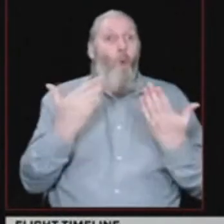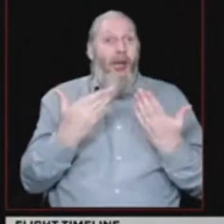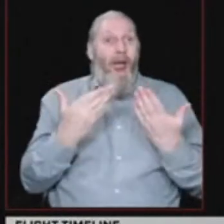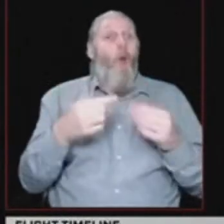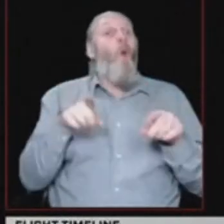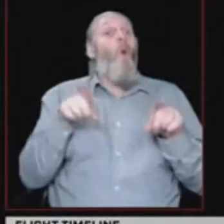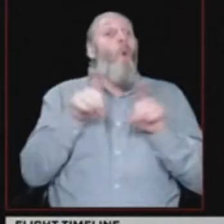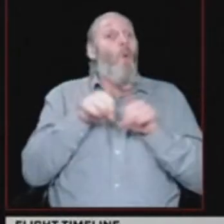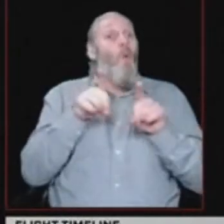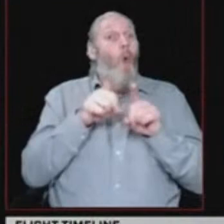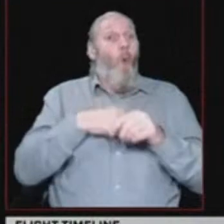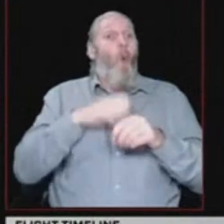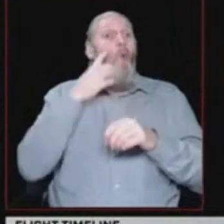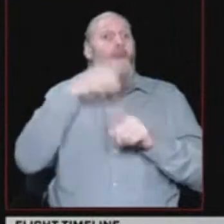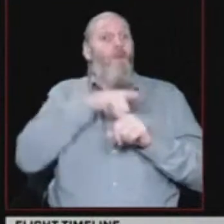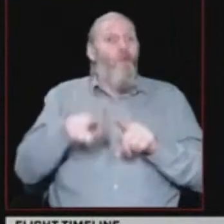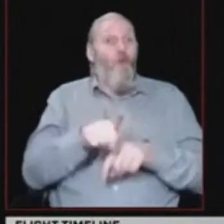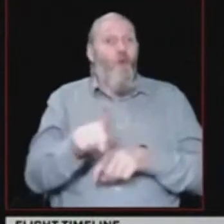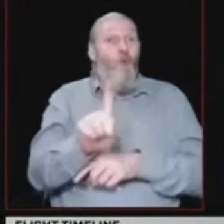payloads.